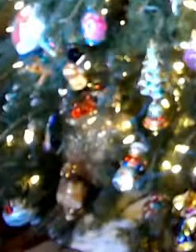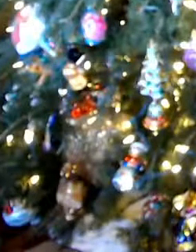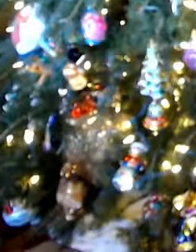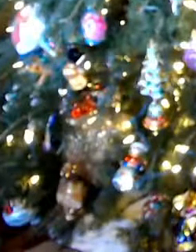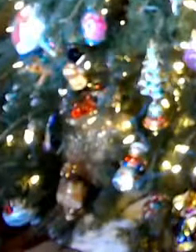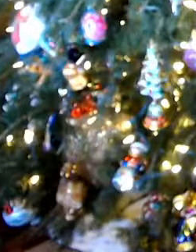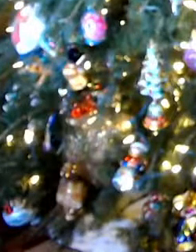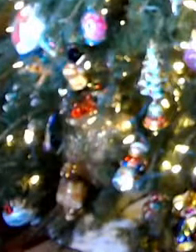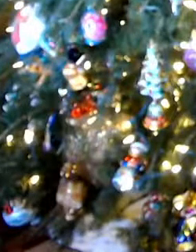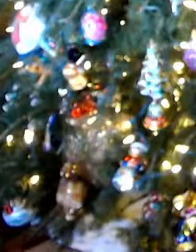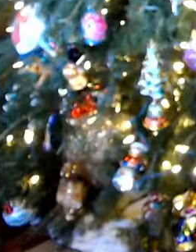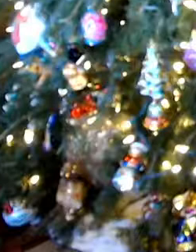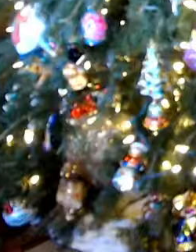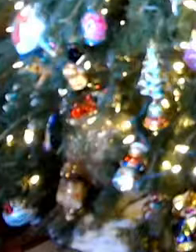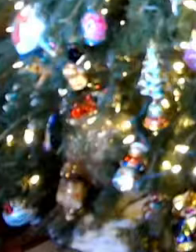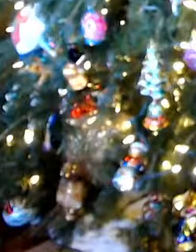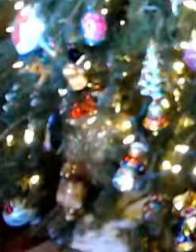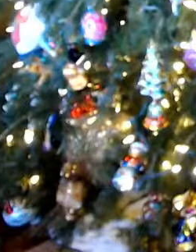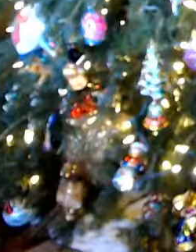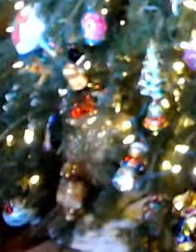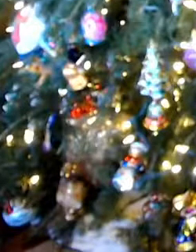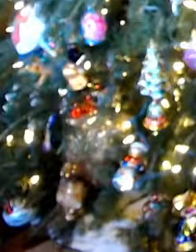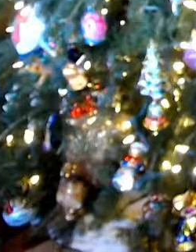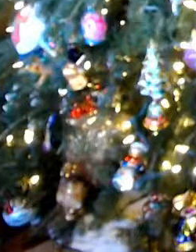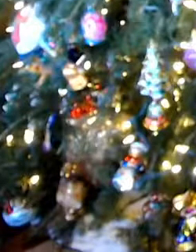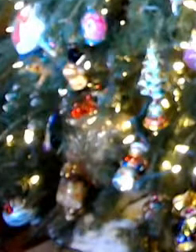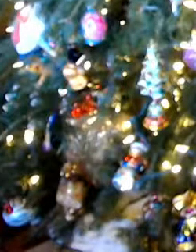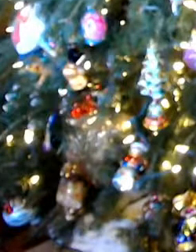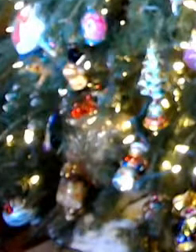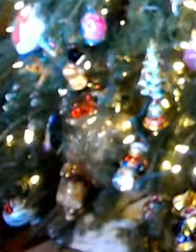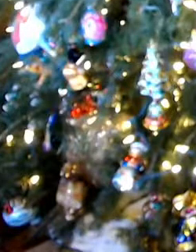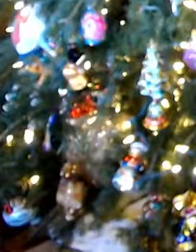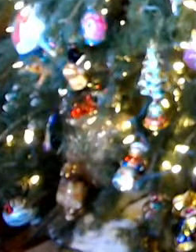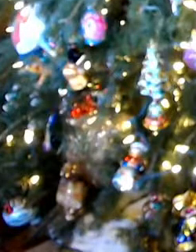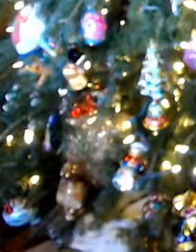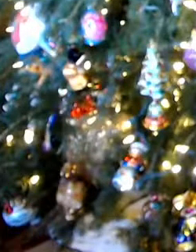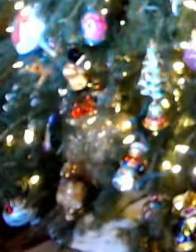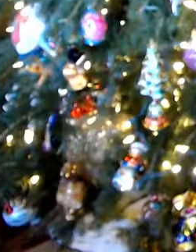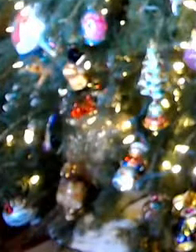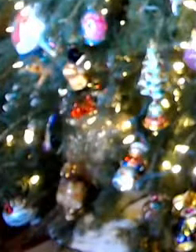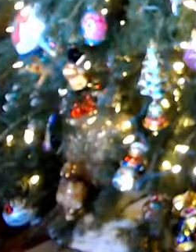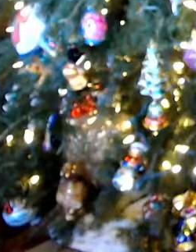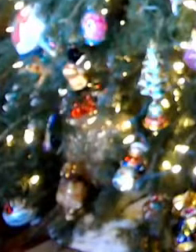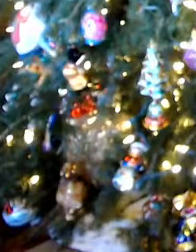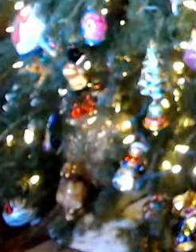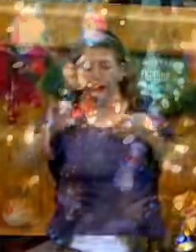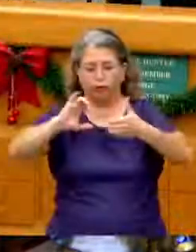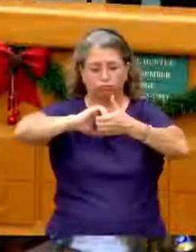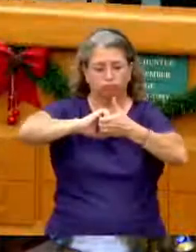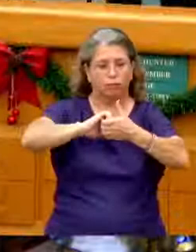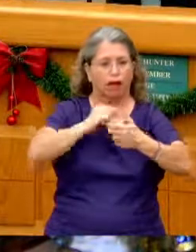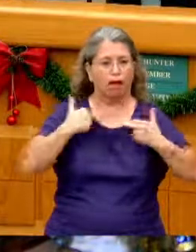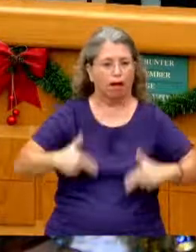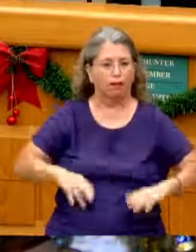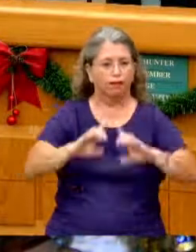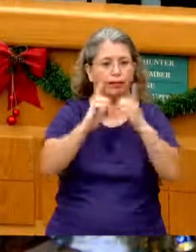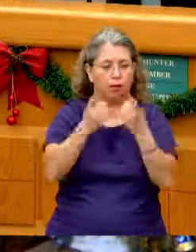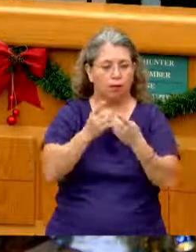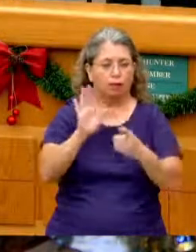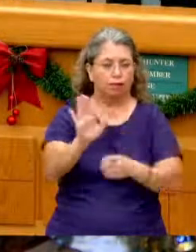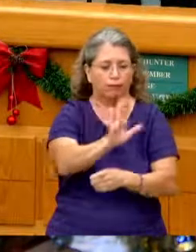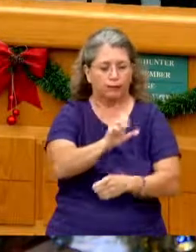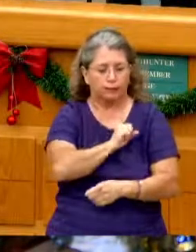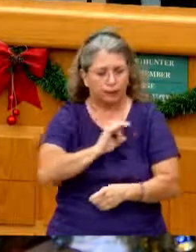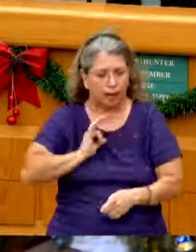that we feel for our Nueces County, City County Health Department, staff, and all of